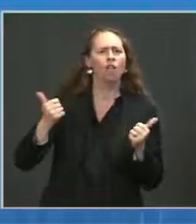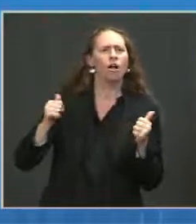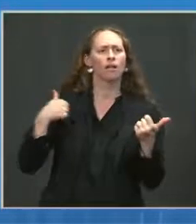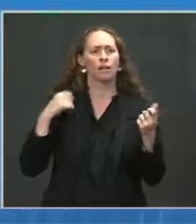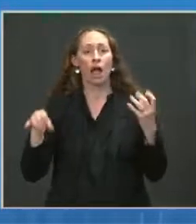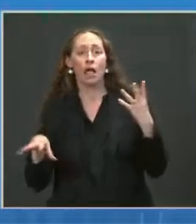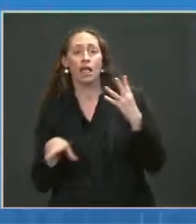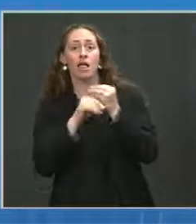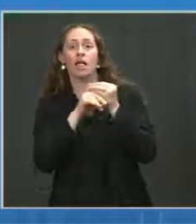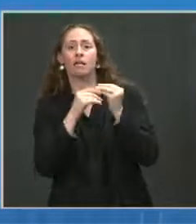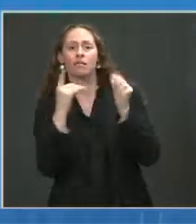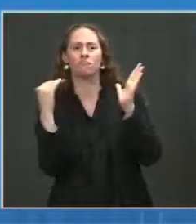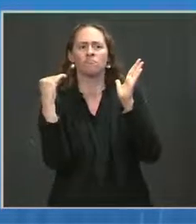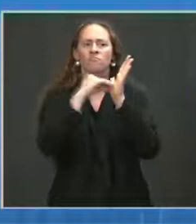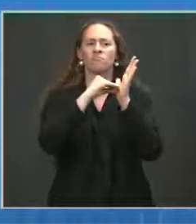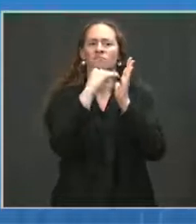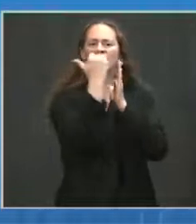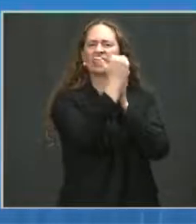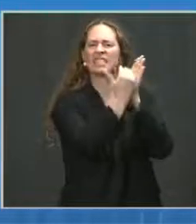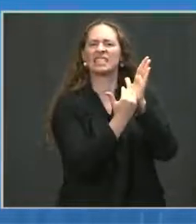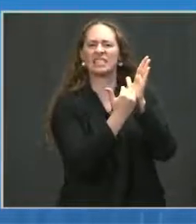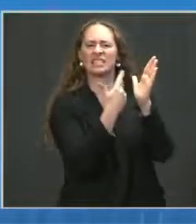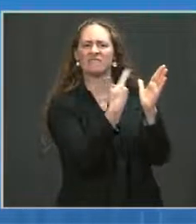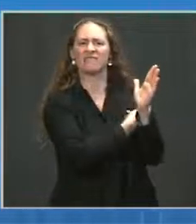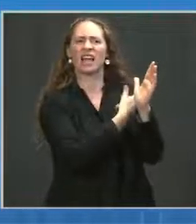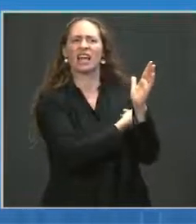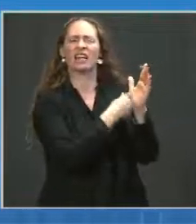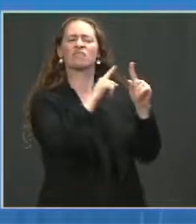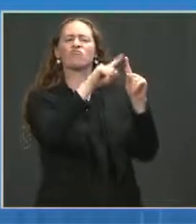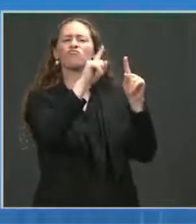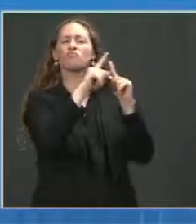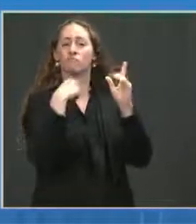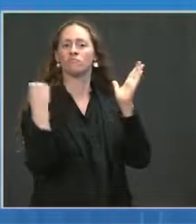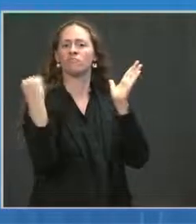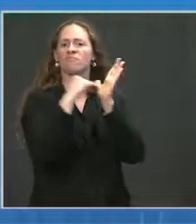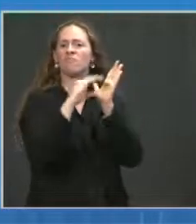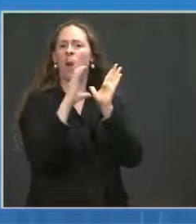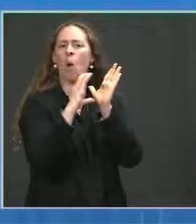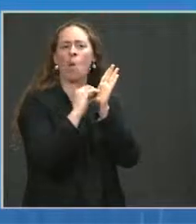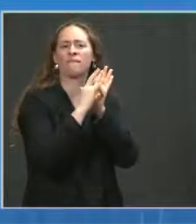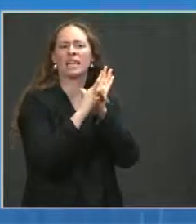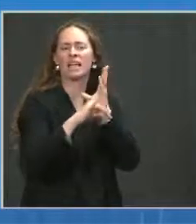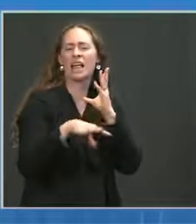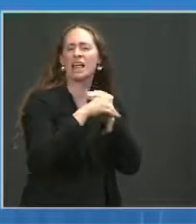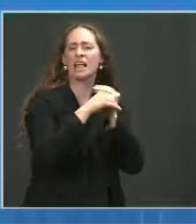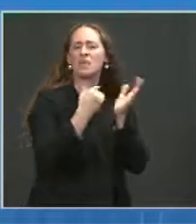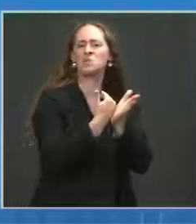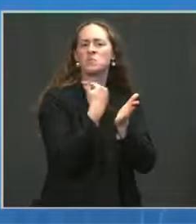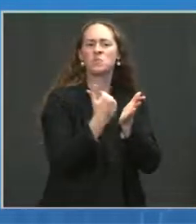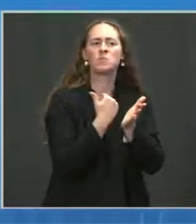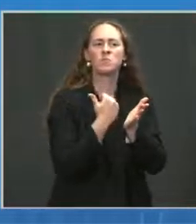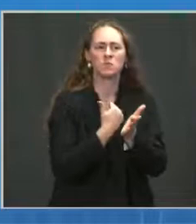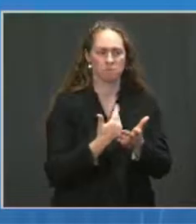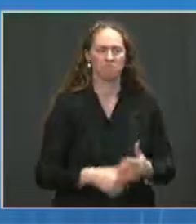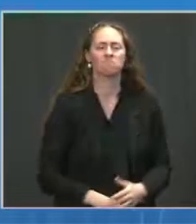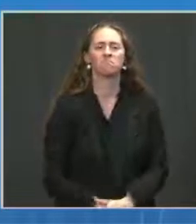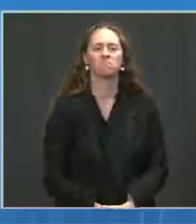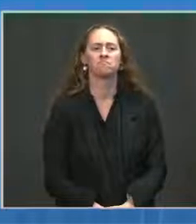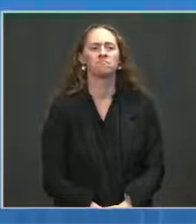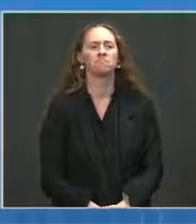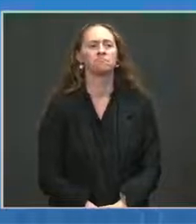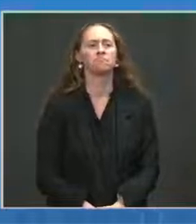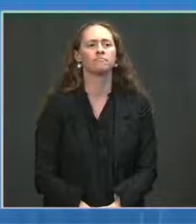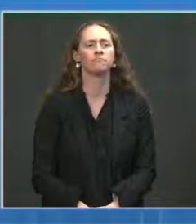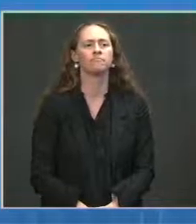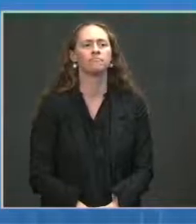mandatory vaccinations for our armed forces, how and when they would do that. We will be looking across the federal